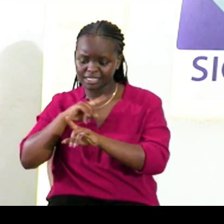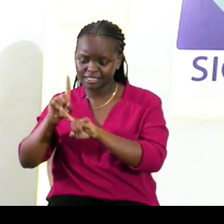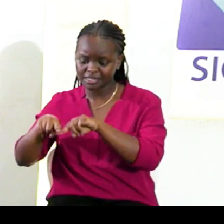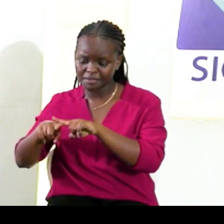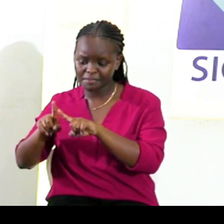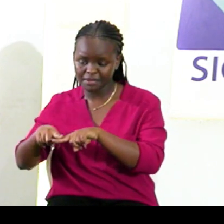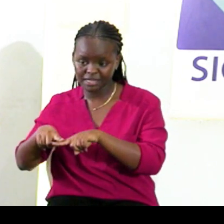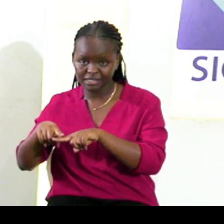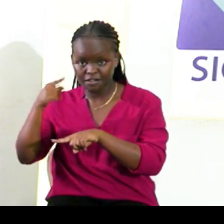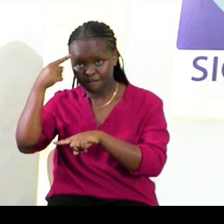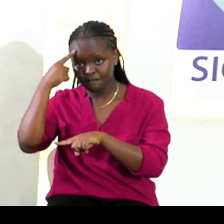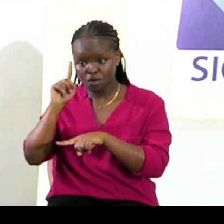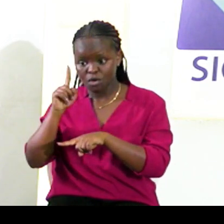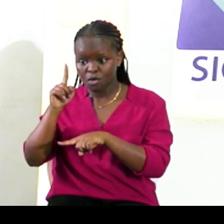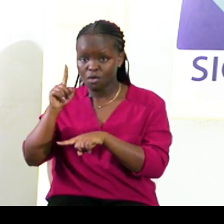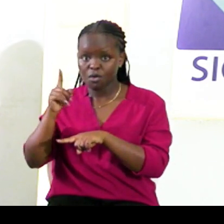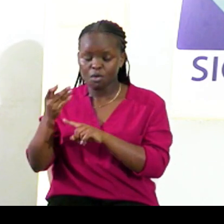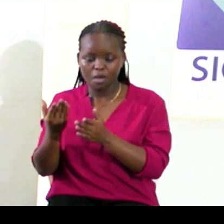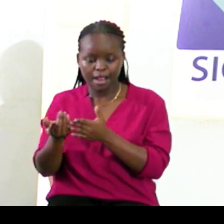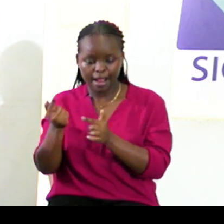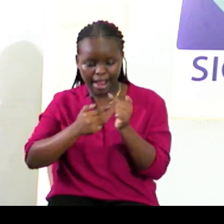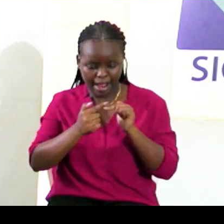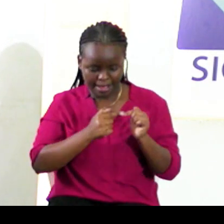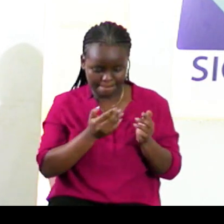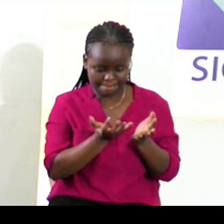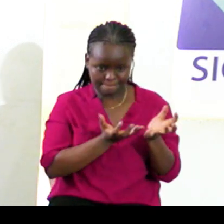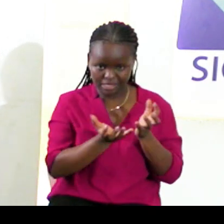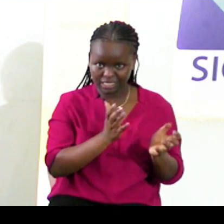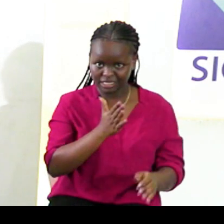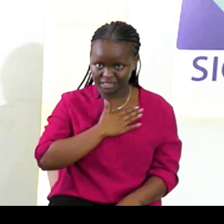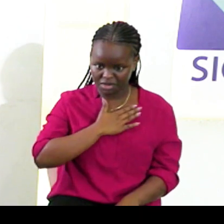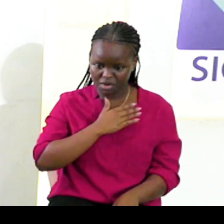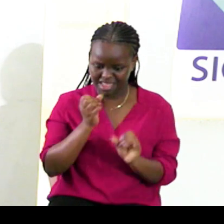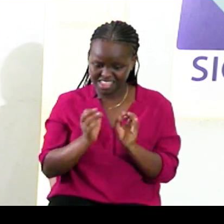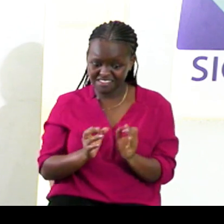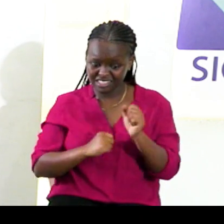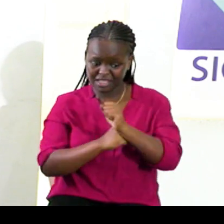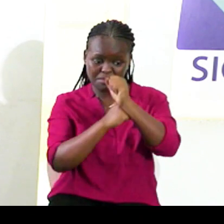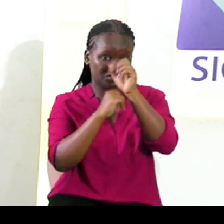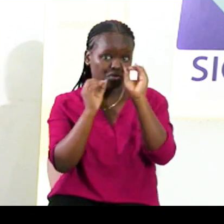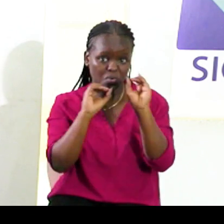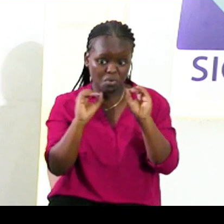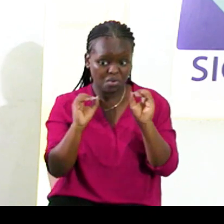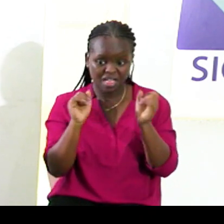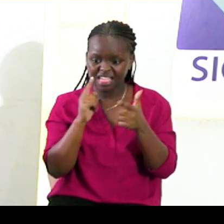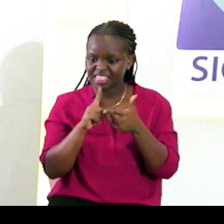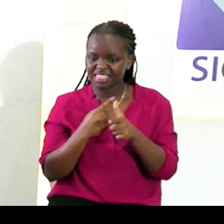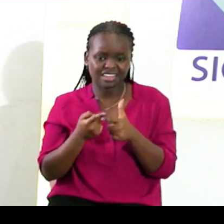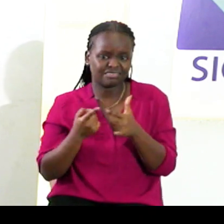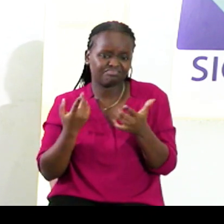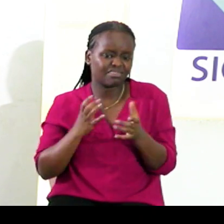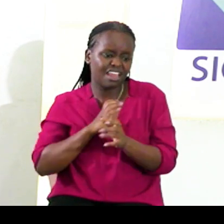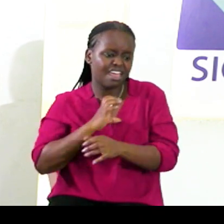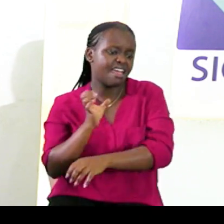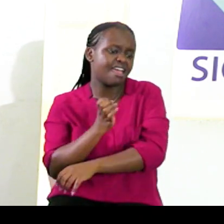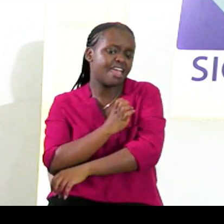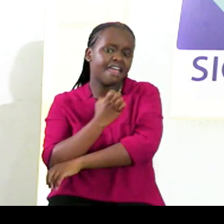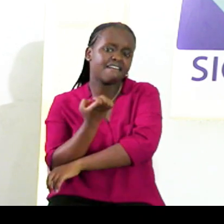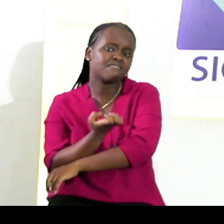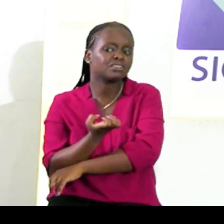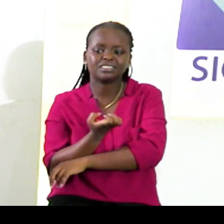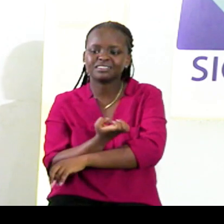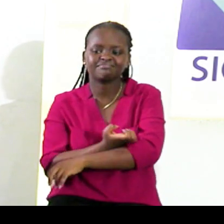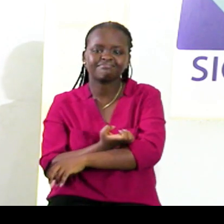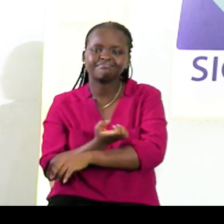our consumers. Yeah. So if they are not in support, then we are doing nothing. So the community should support one